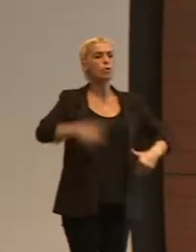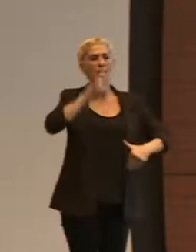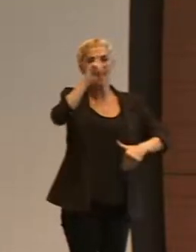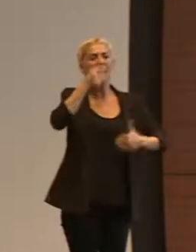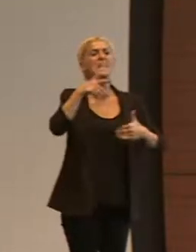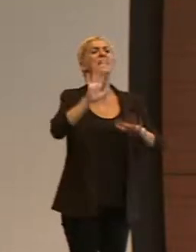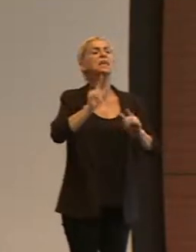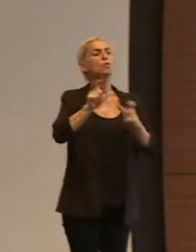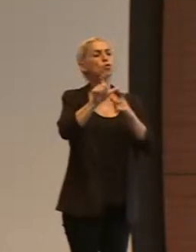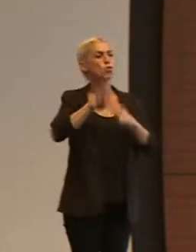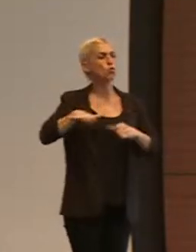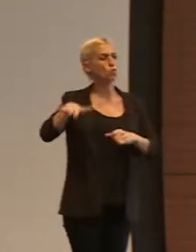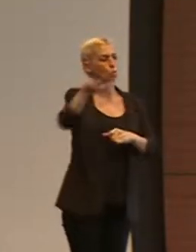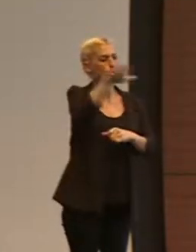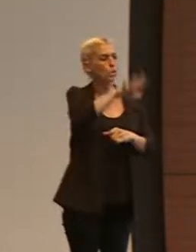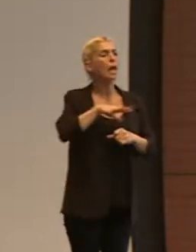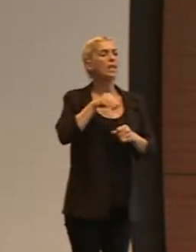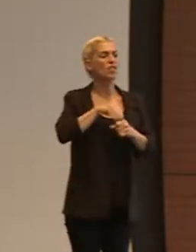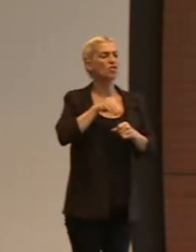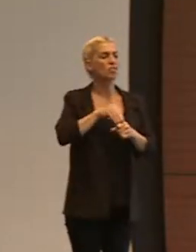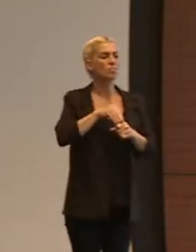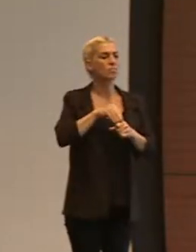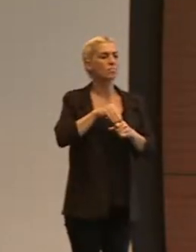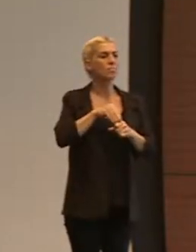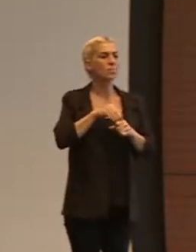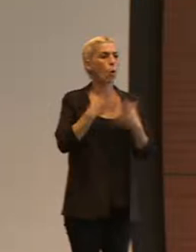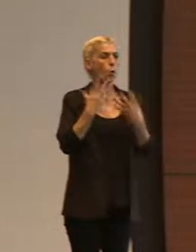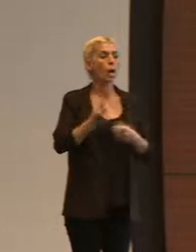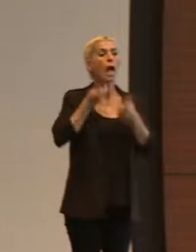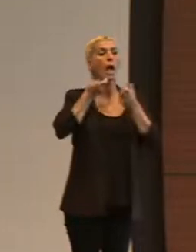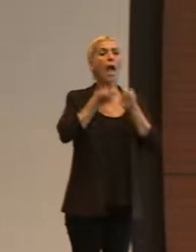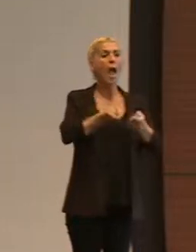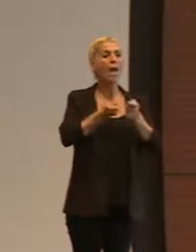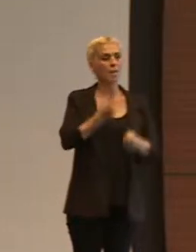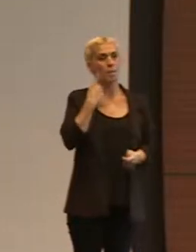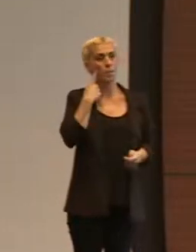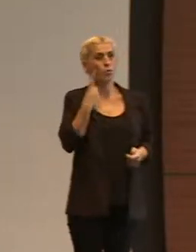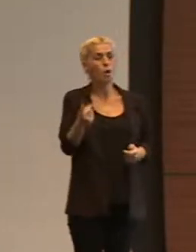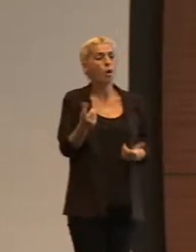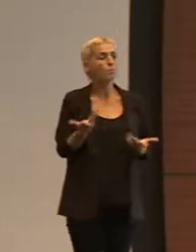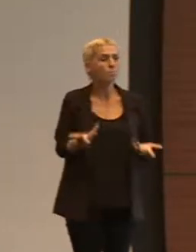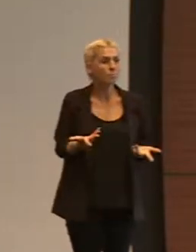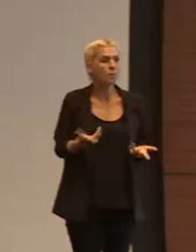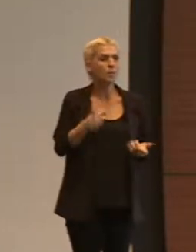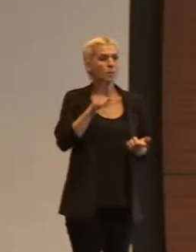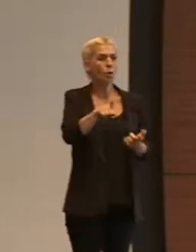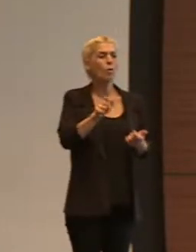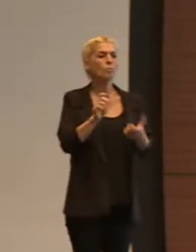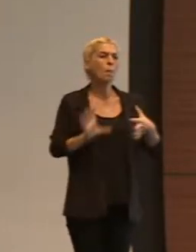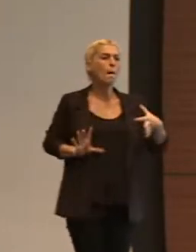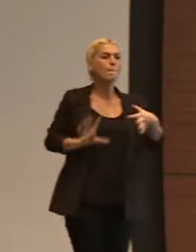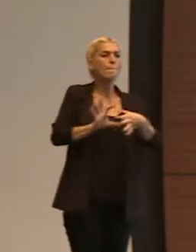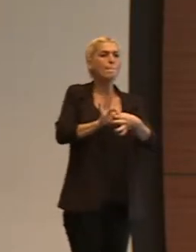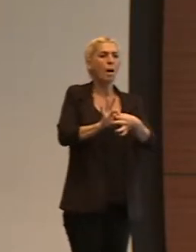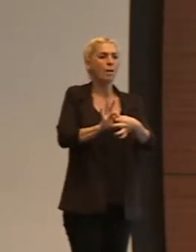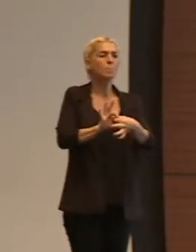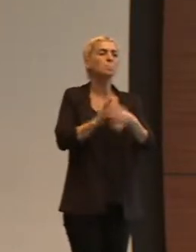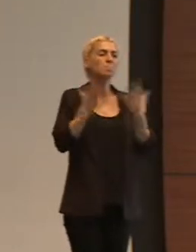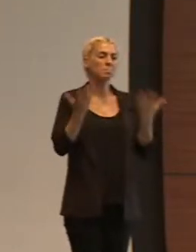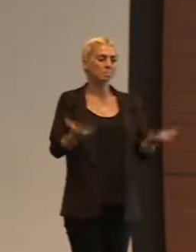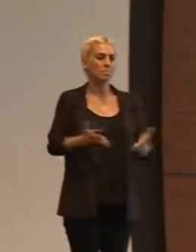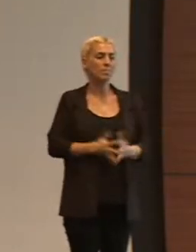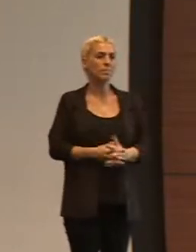inhibit it sorry so this is not only true for biological systems but also for social systems what we call education